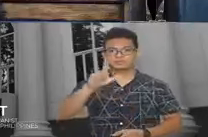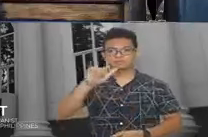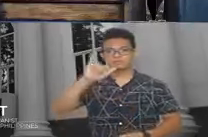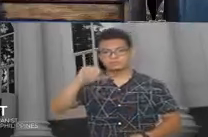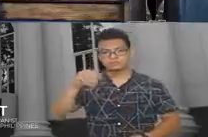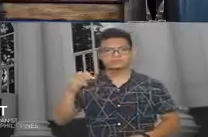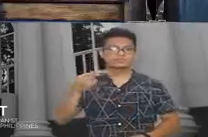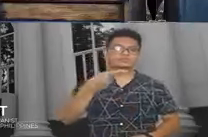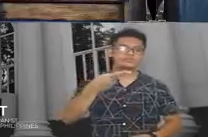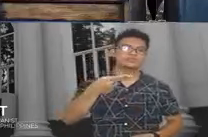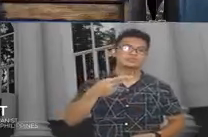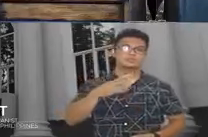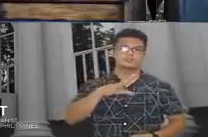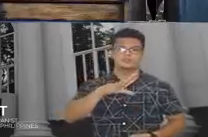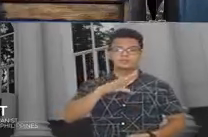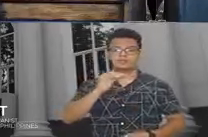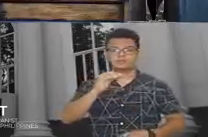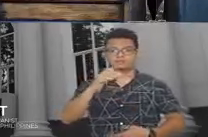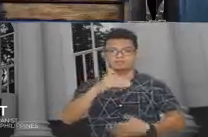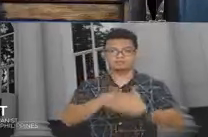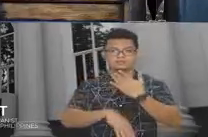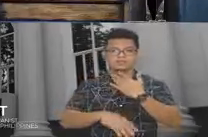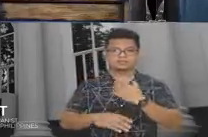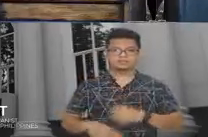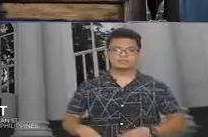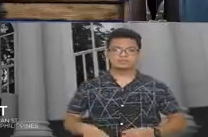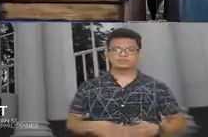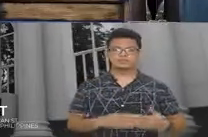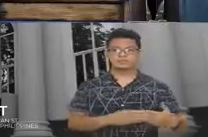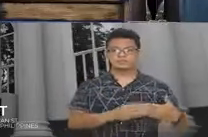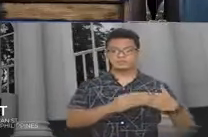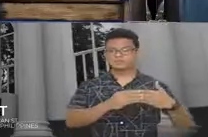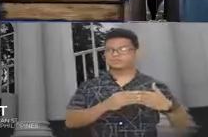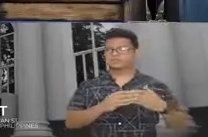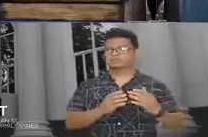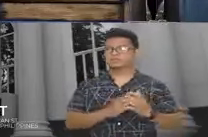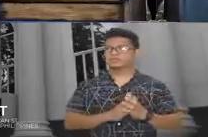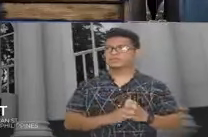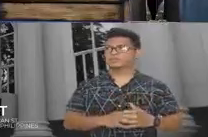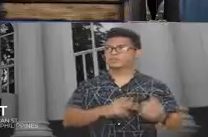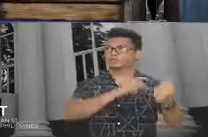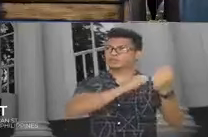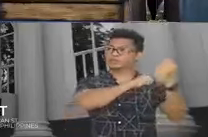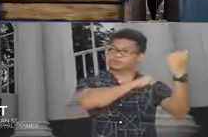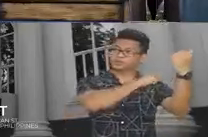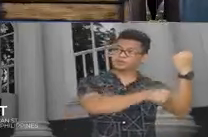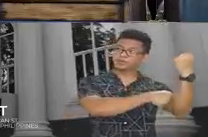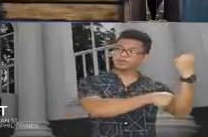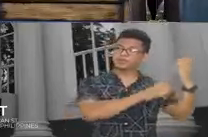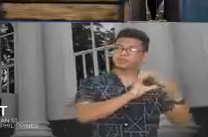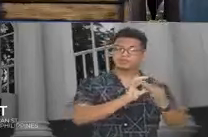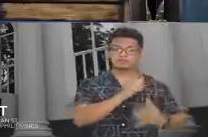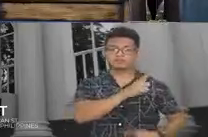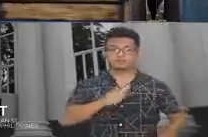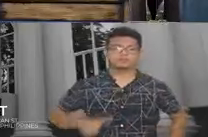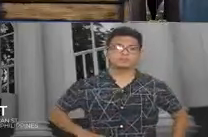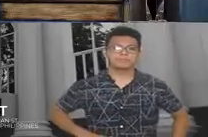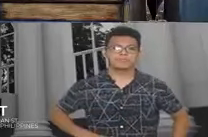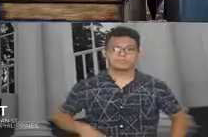Elijah was saying the word of God in his power, in the authority of the Lord, but in his power, as the power of the Holy Spirit is in